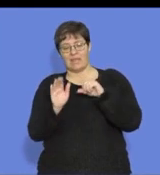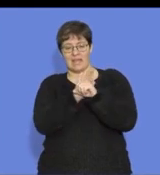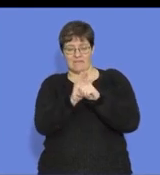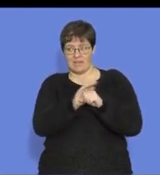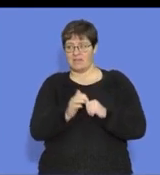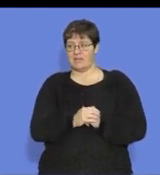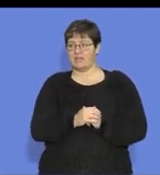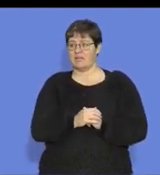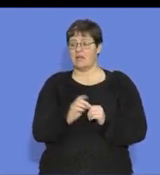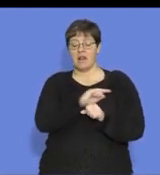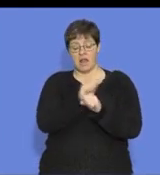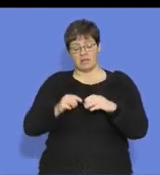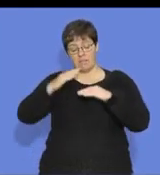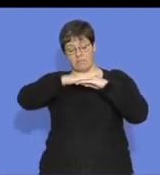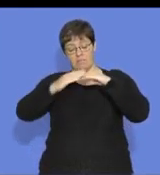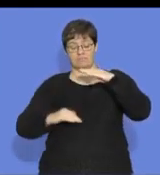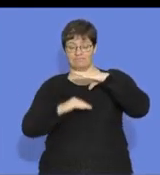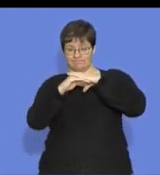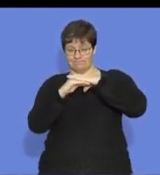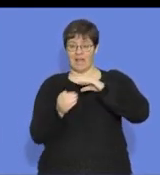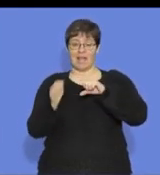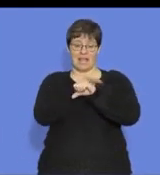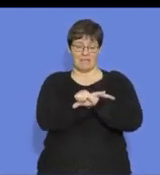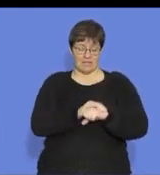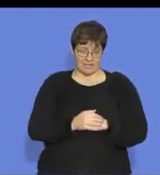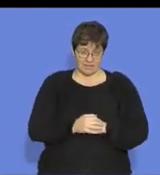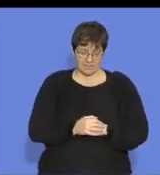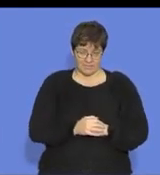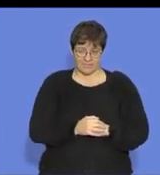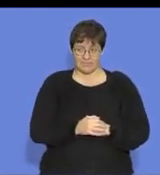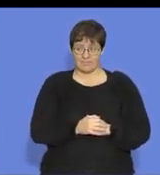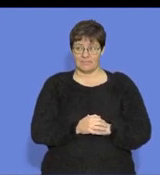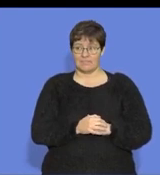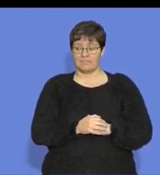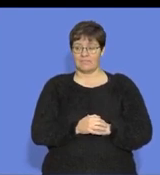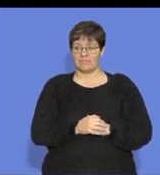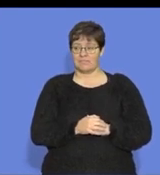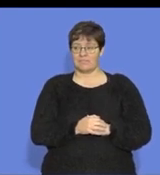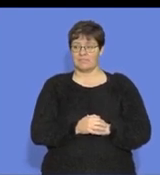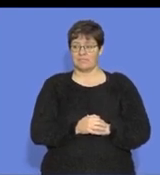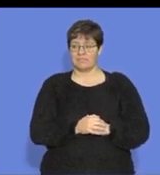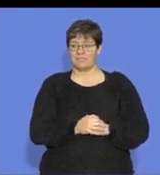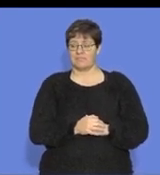one, both surfaces covered.